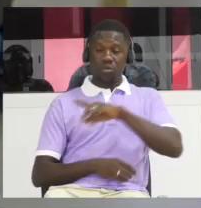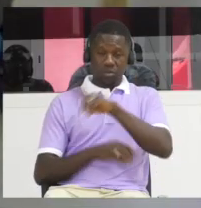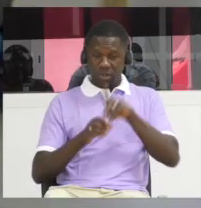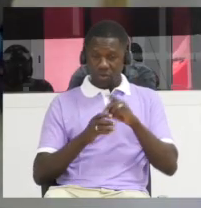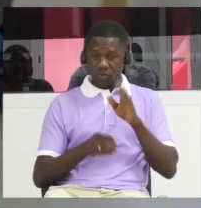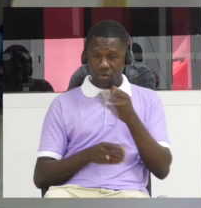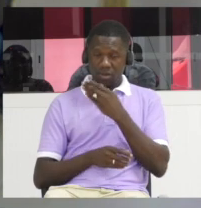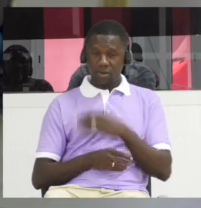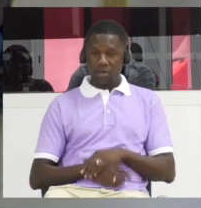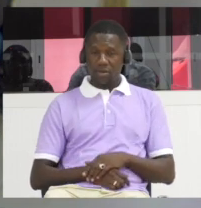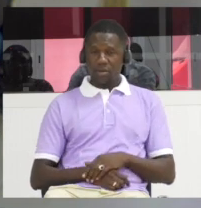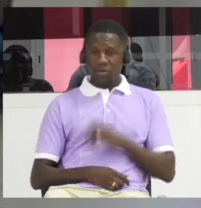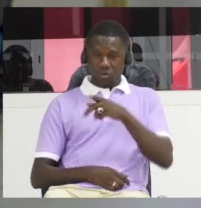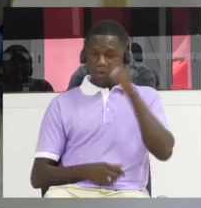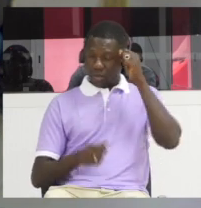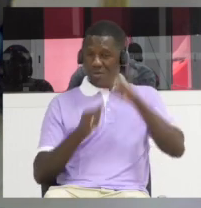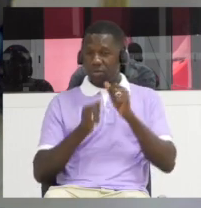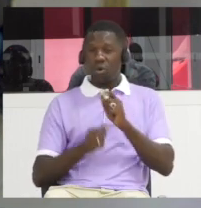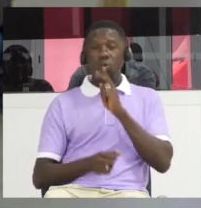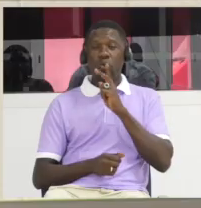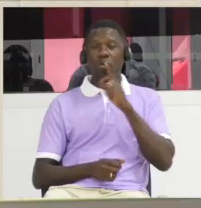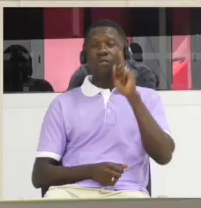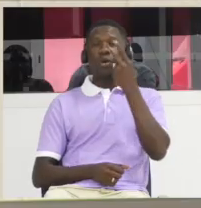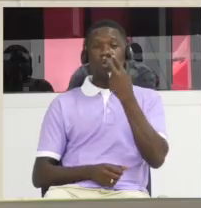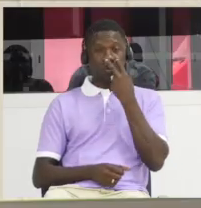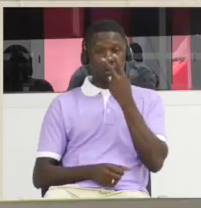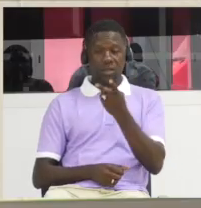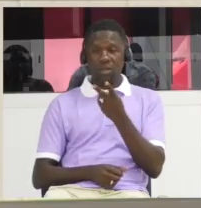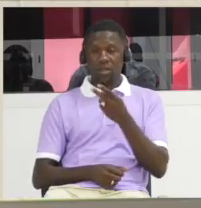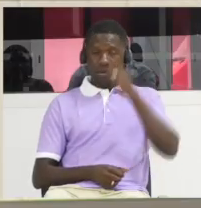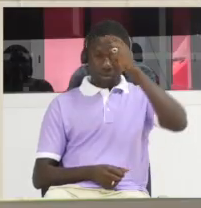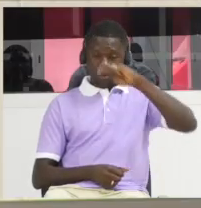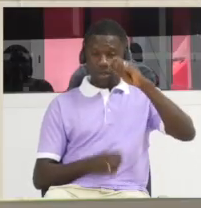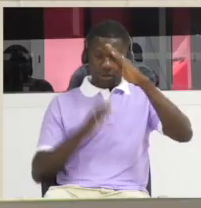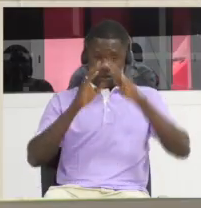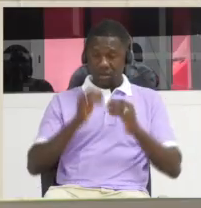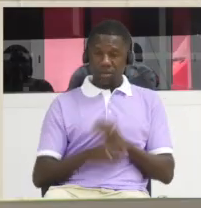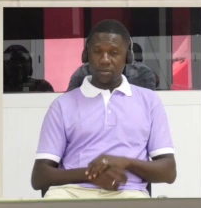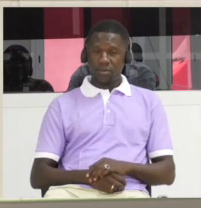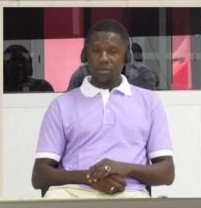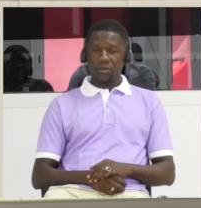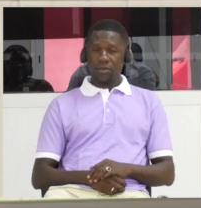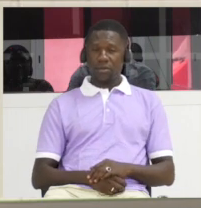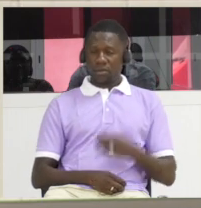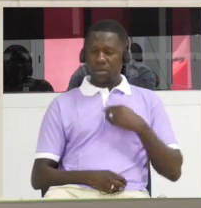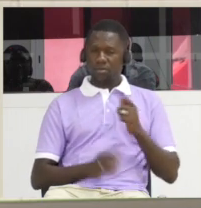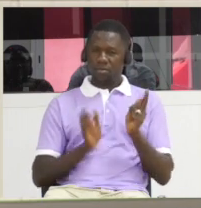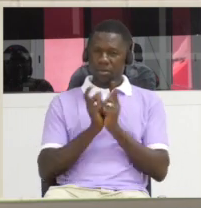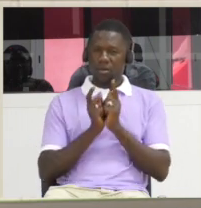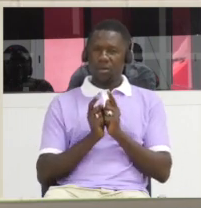who you saw at the police station? I saw the then Inspector General of Police, Pasala